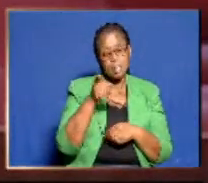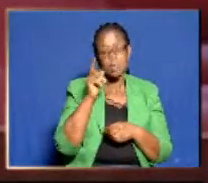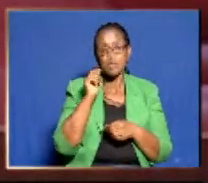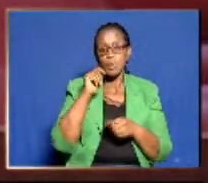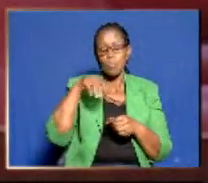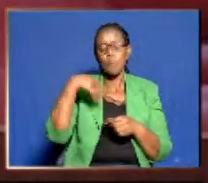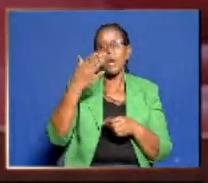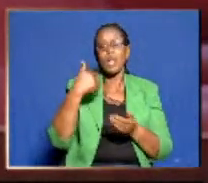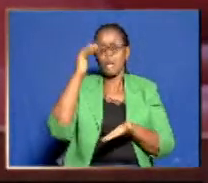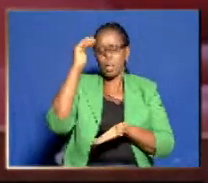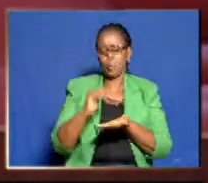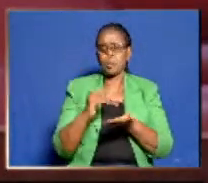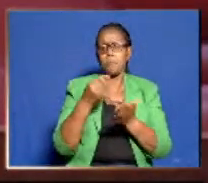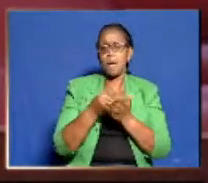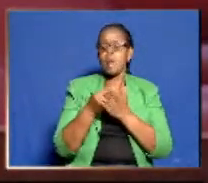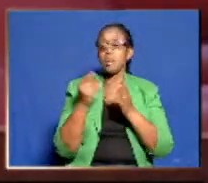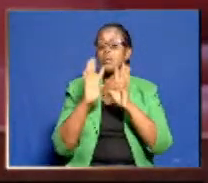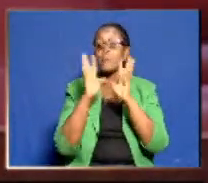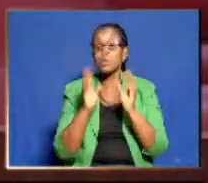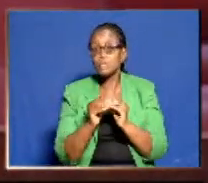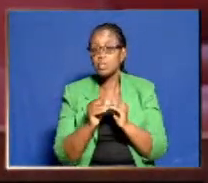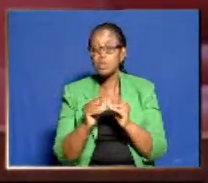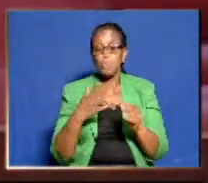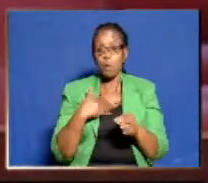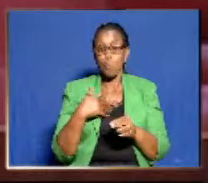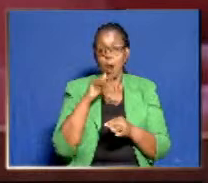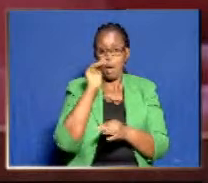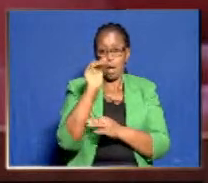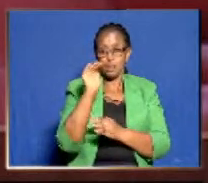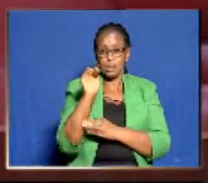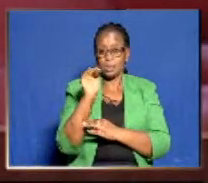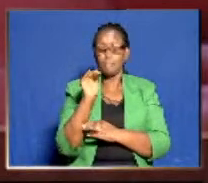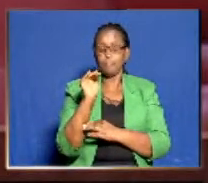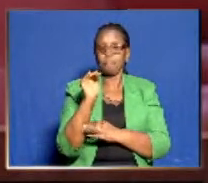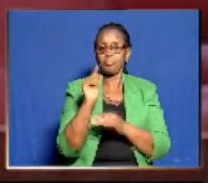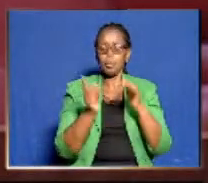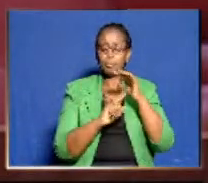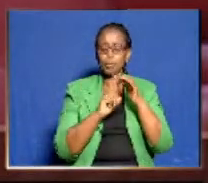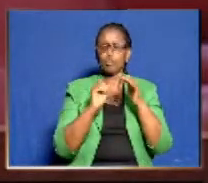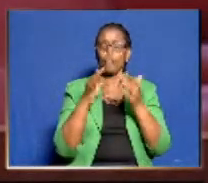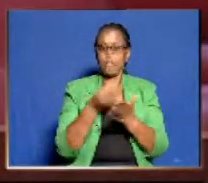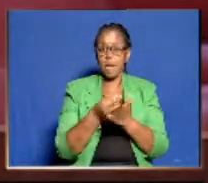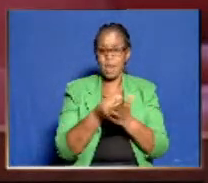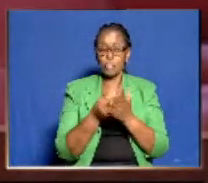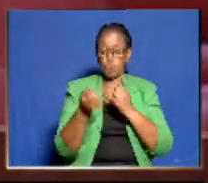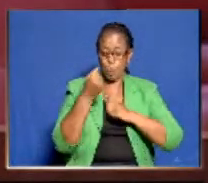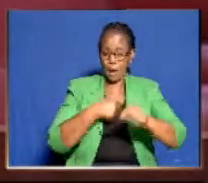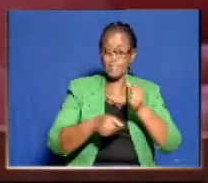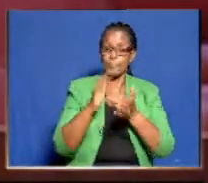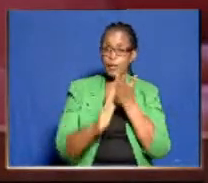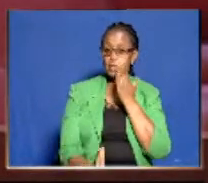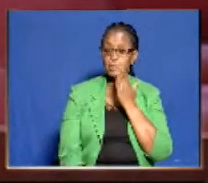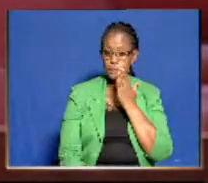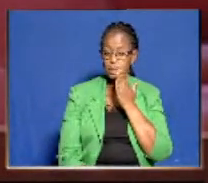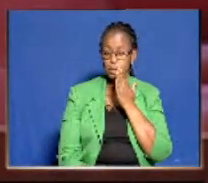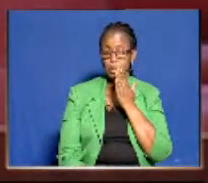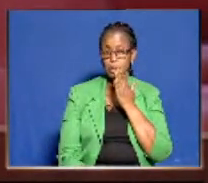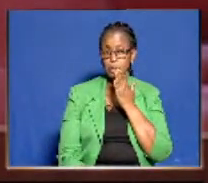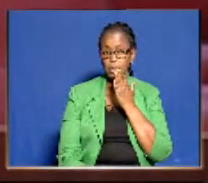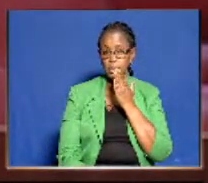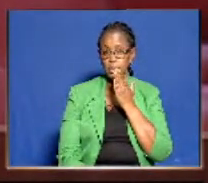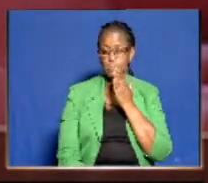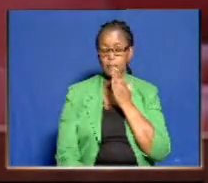in their budget. So we are urging the Minister of Finance to be able to move with speed and make good the